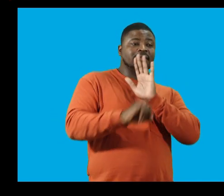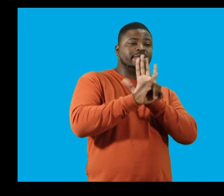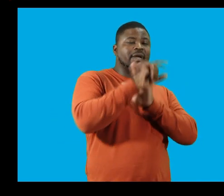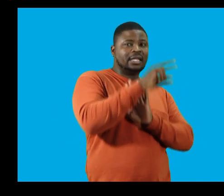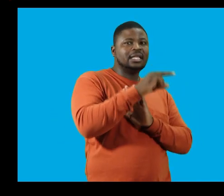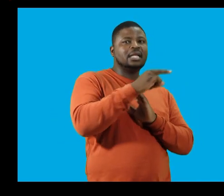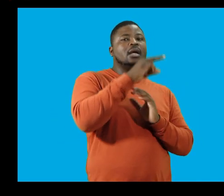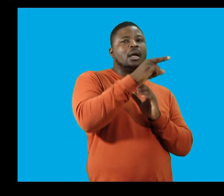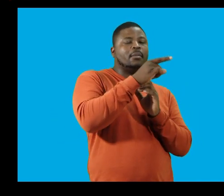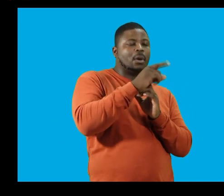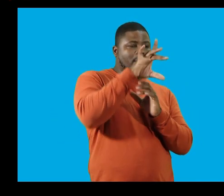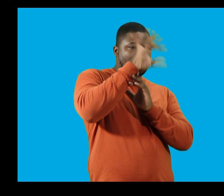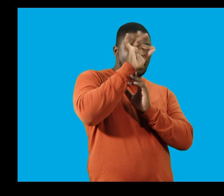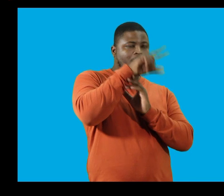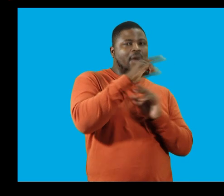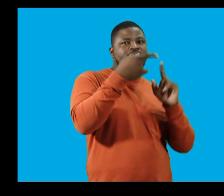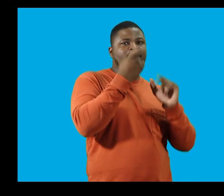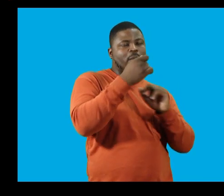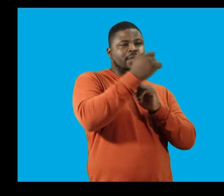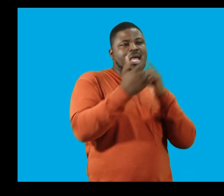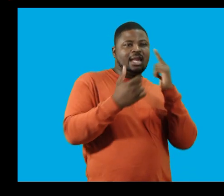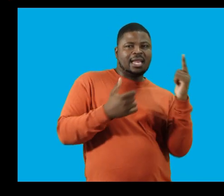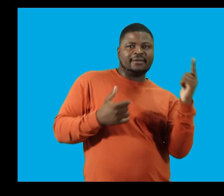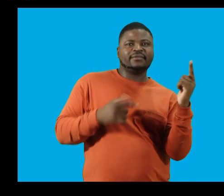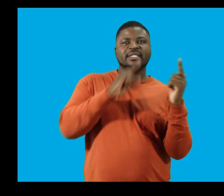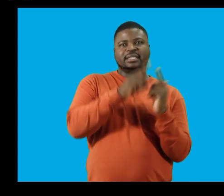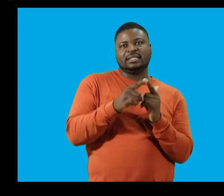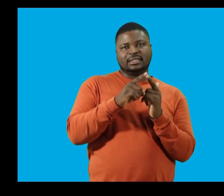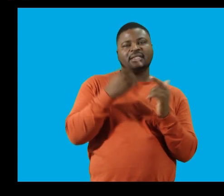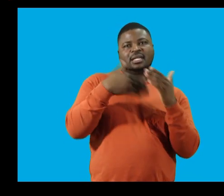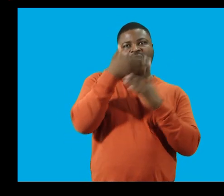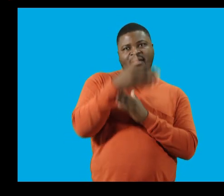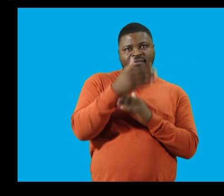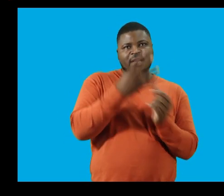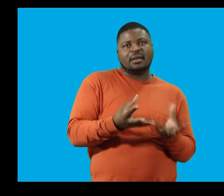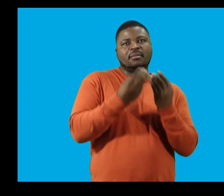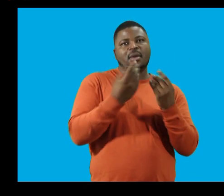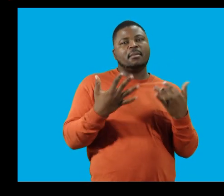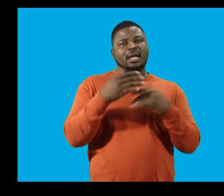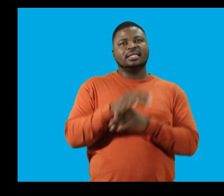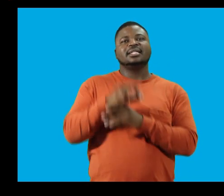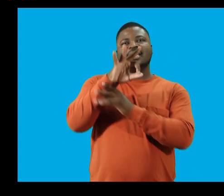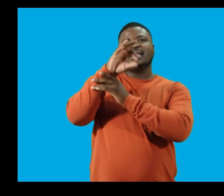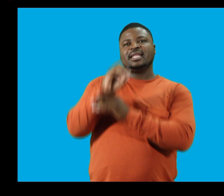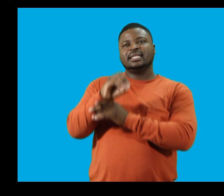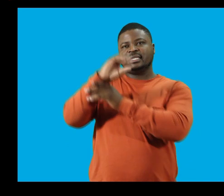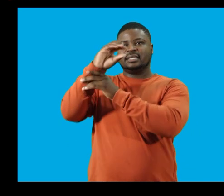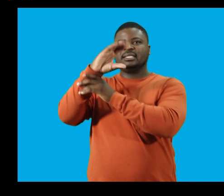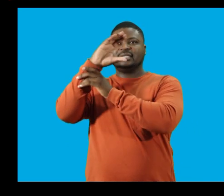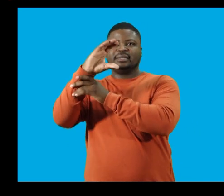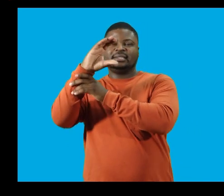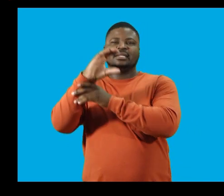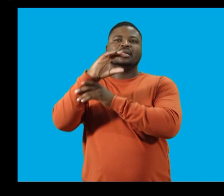going to take the left side, and then you're going to read from the left, and then you'll see it's 30